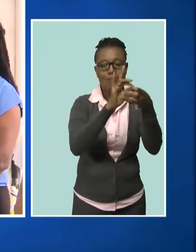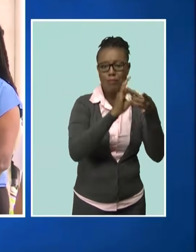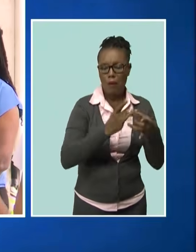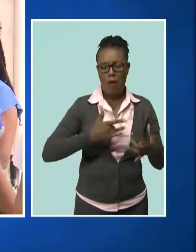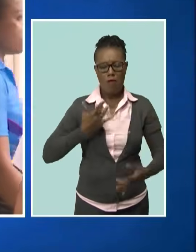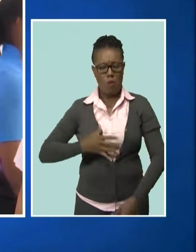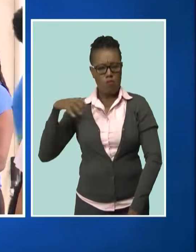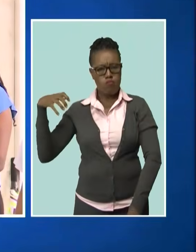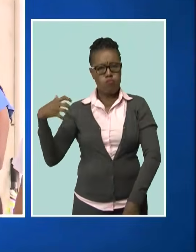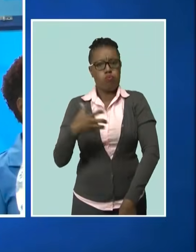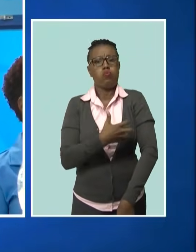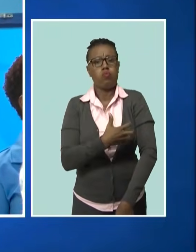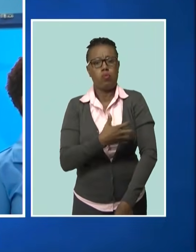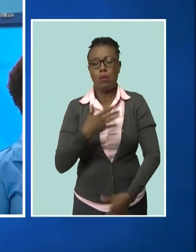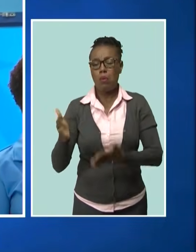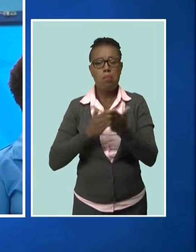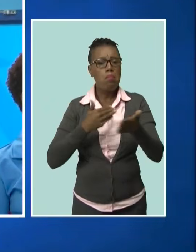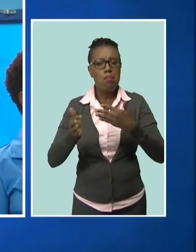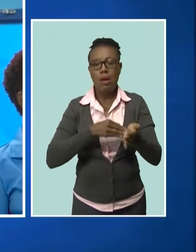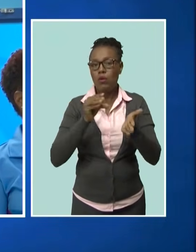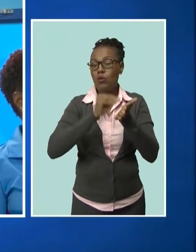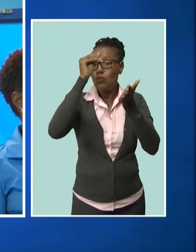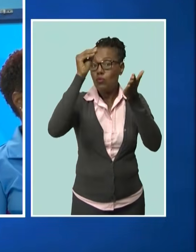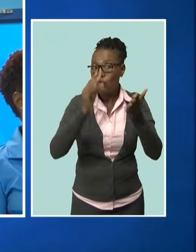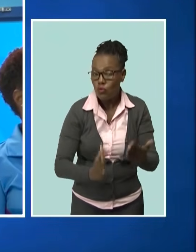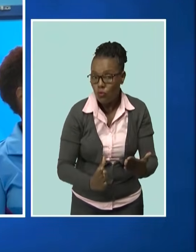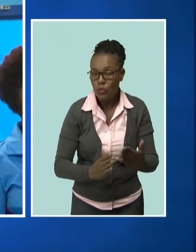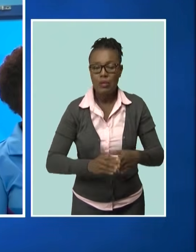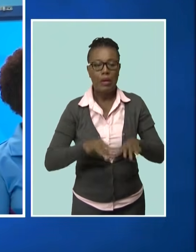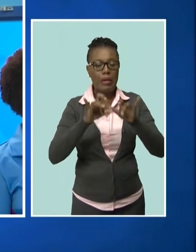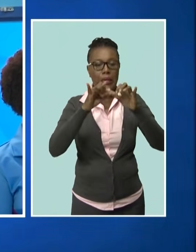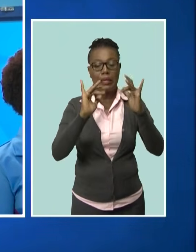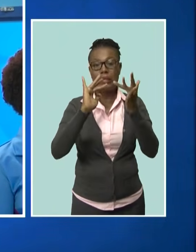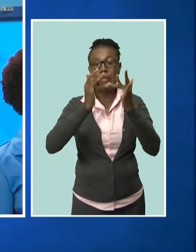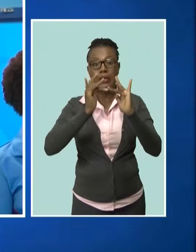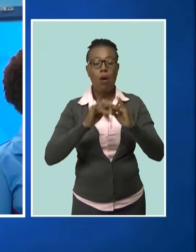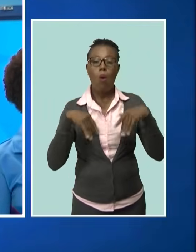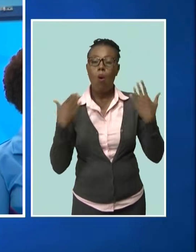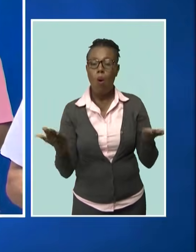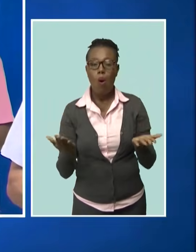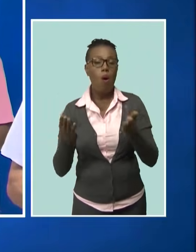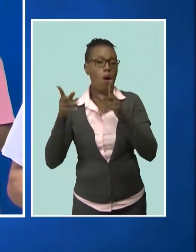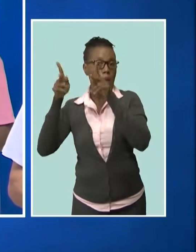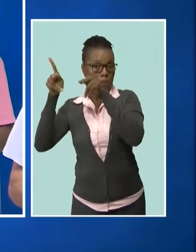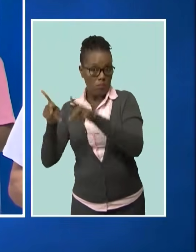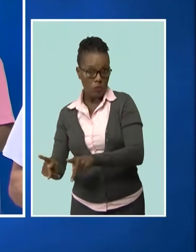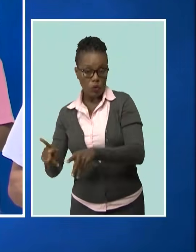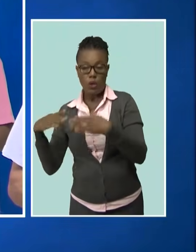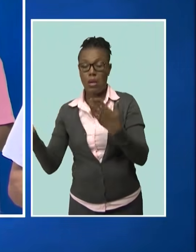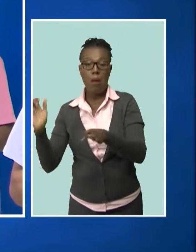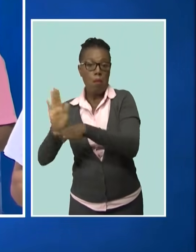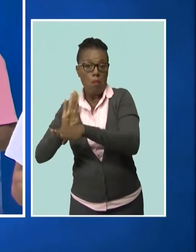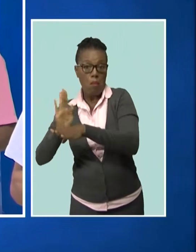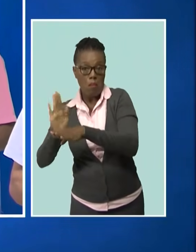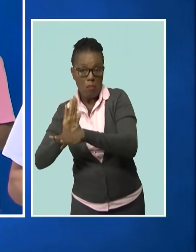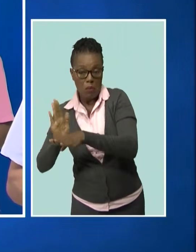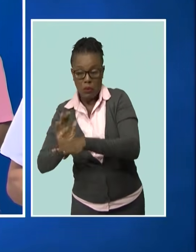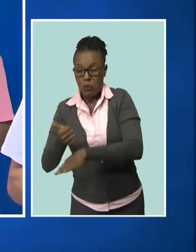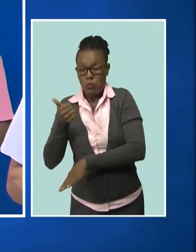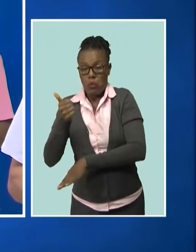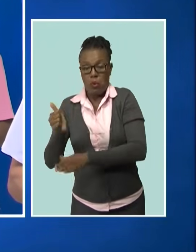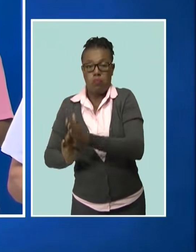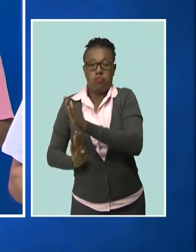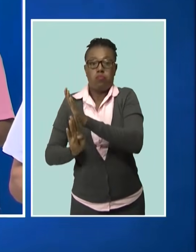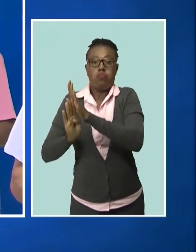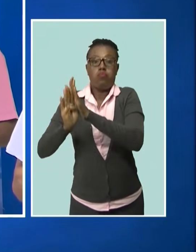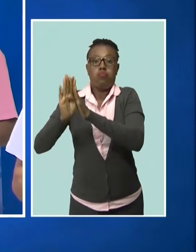empowered. Whether it's a student accessing immersive learning tools, an entrepreneur using real-time analytics to grow their business, or